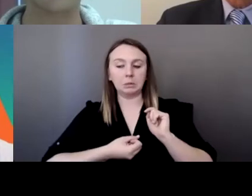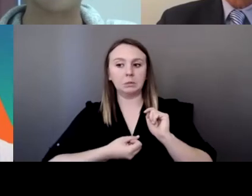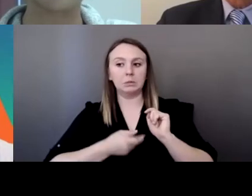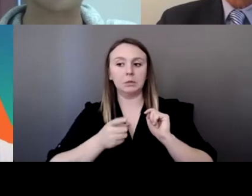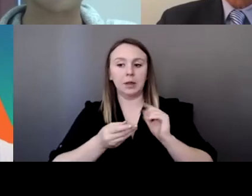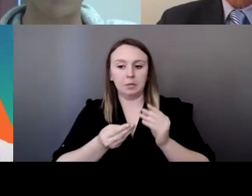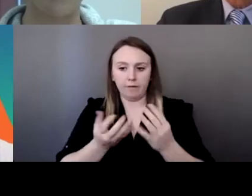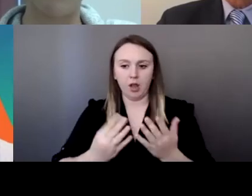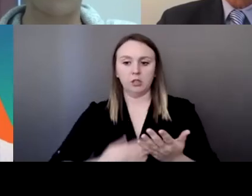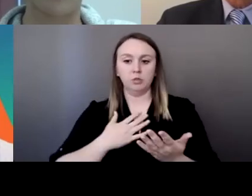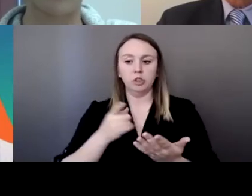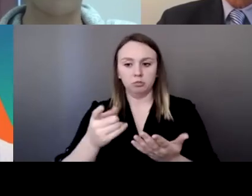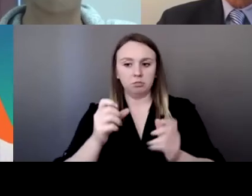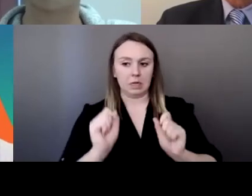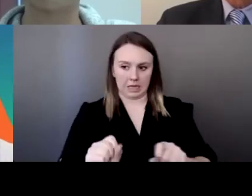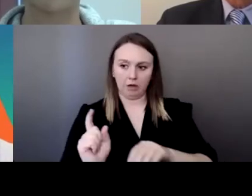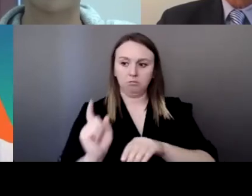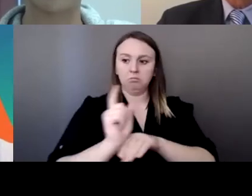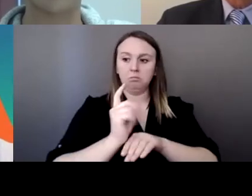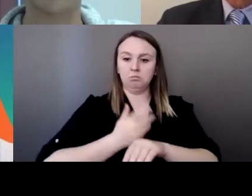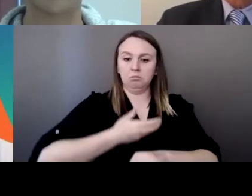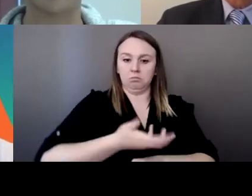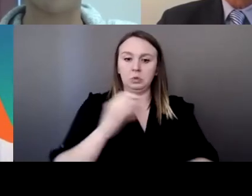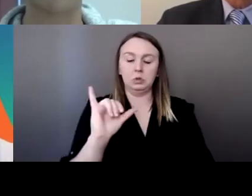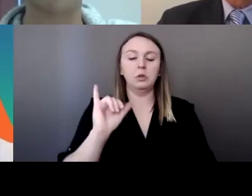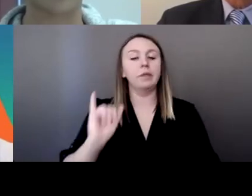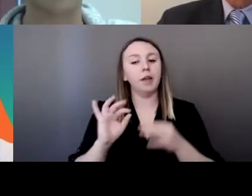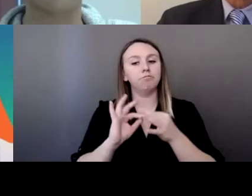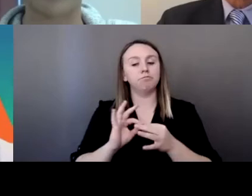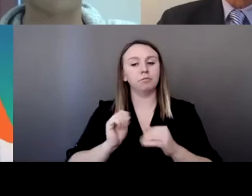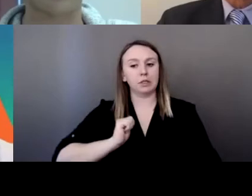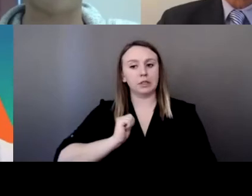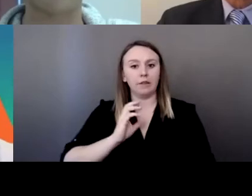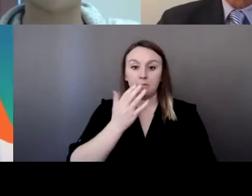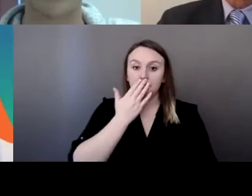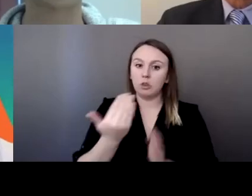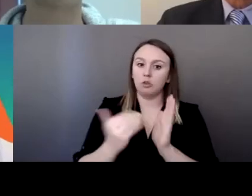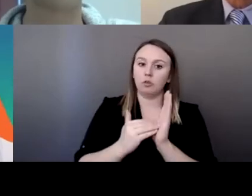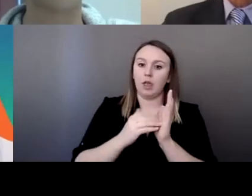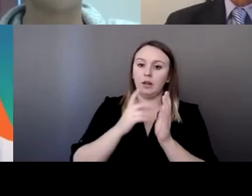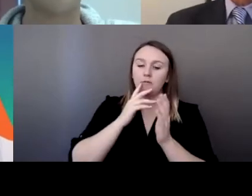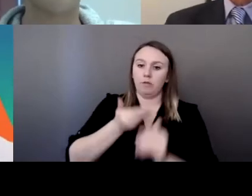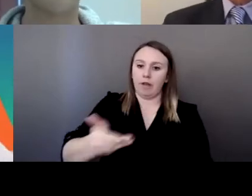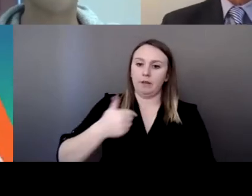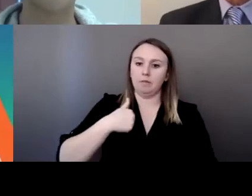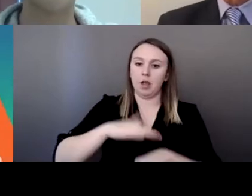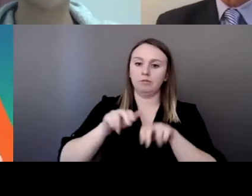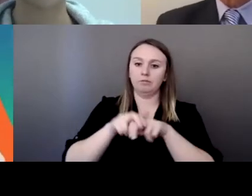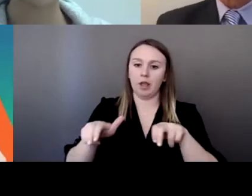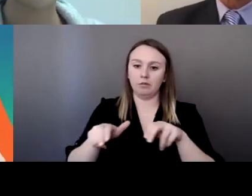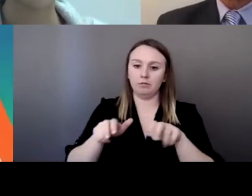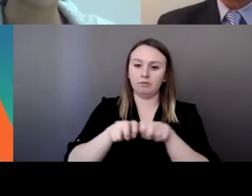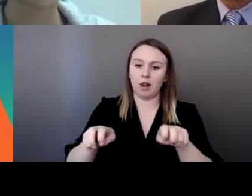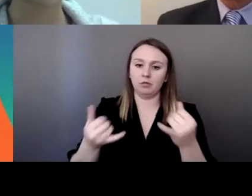about myself. And thank you for having me on this panel. Great, thank you. Thank